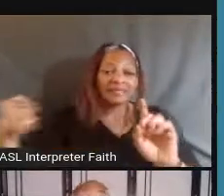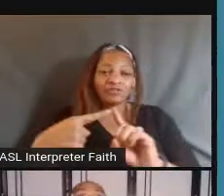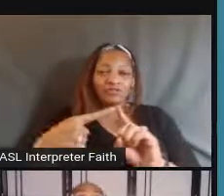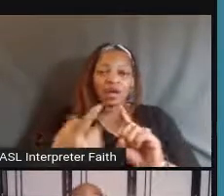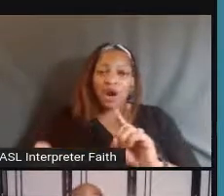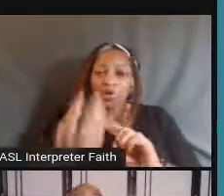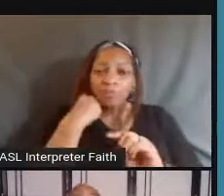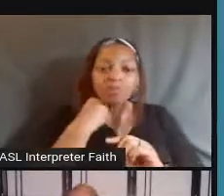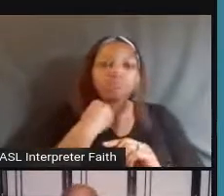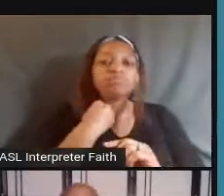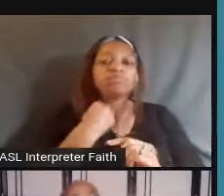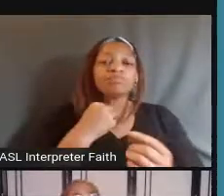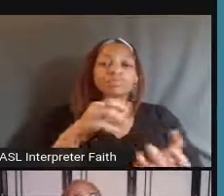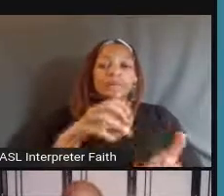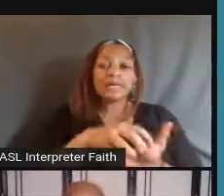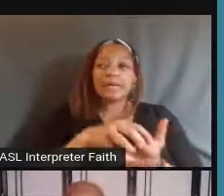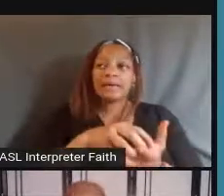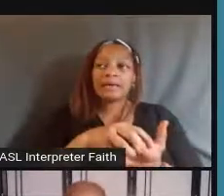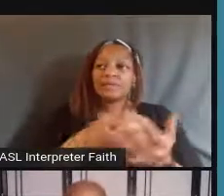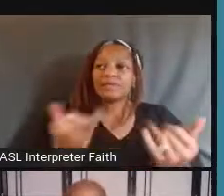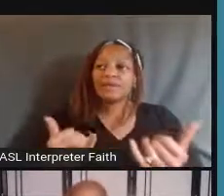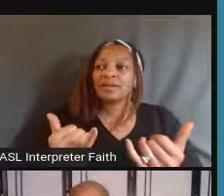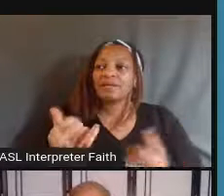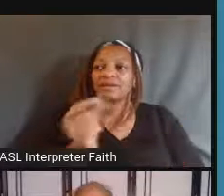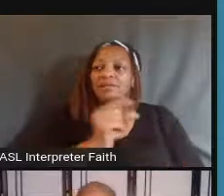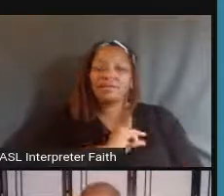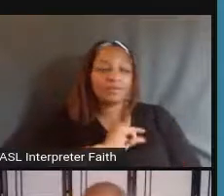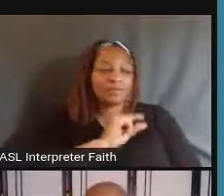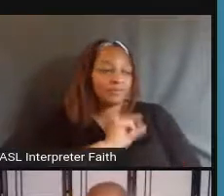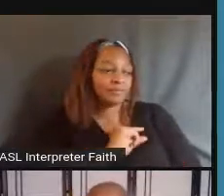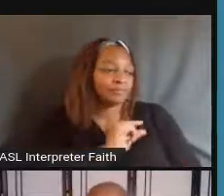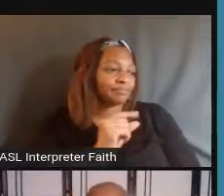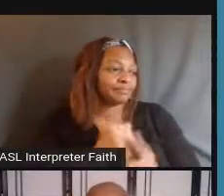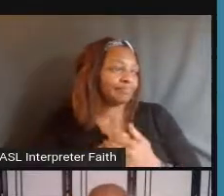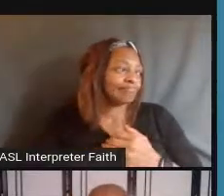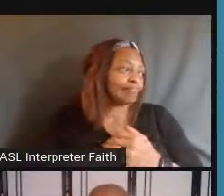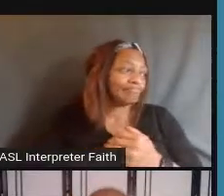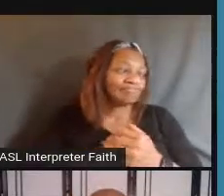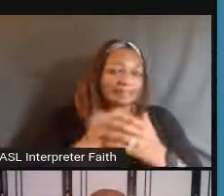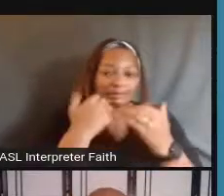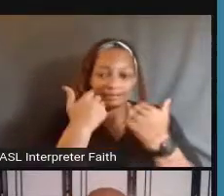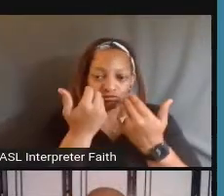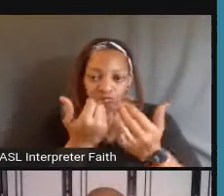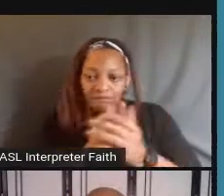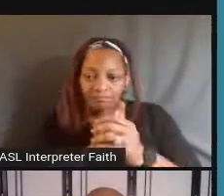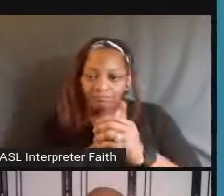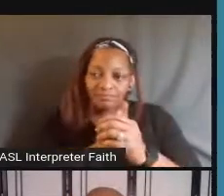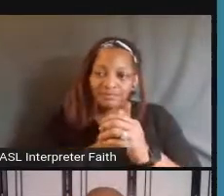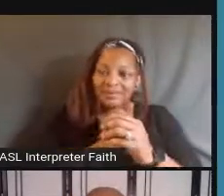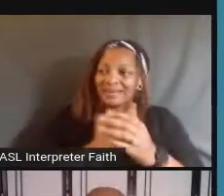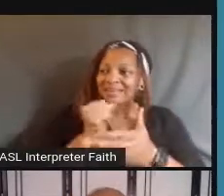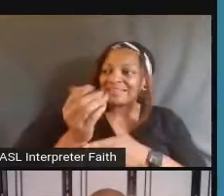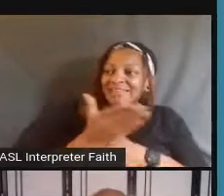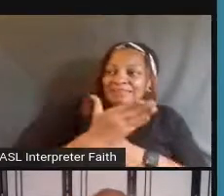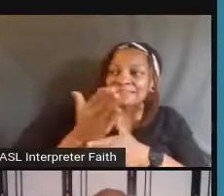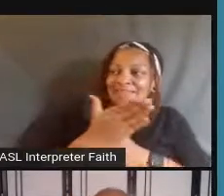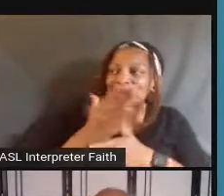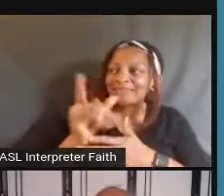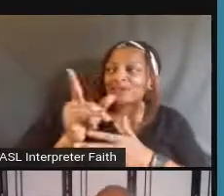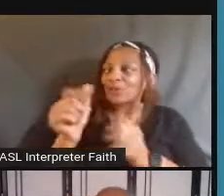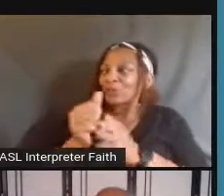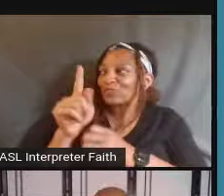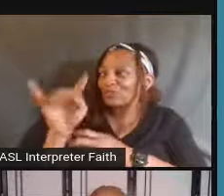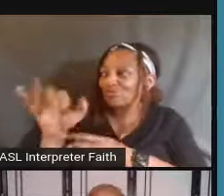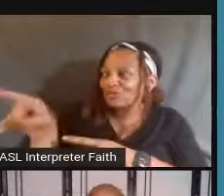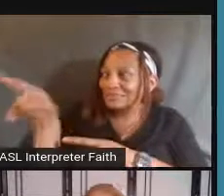cake. And now the guilt and the shame that comes with having eaten half a cake because I didn't share any with Tracy,